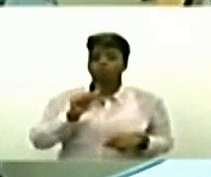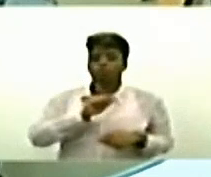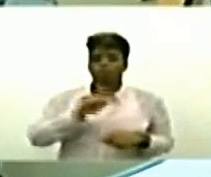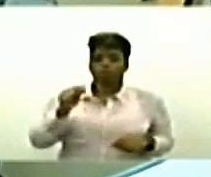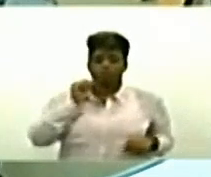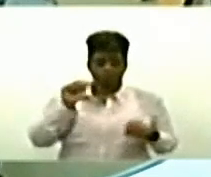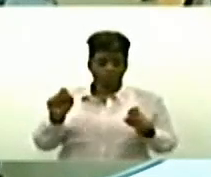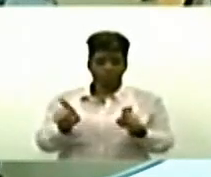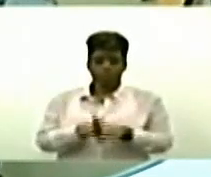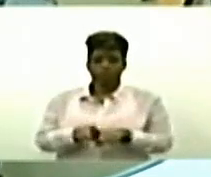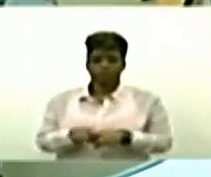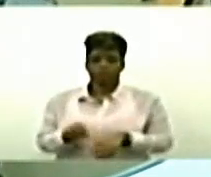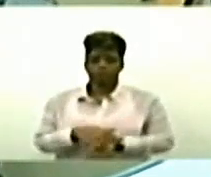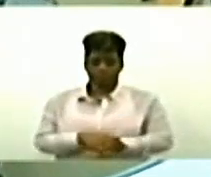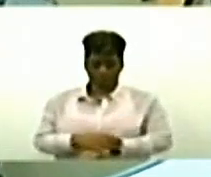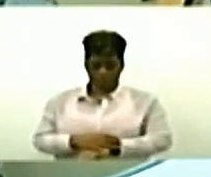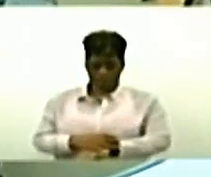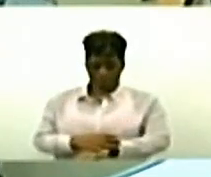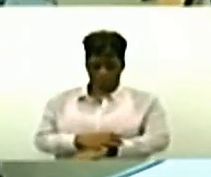have it. The ayes do have it.